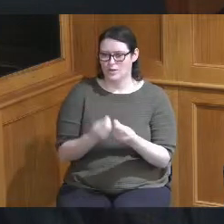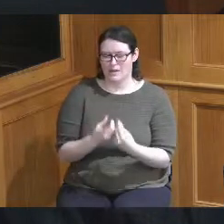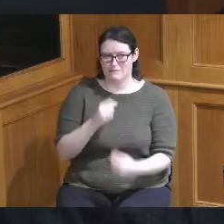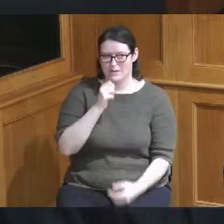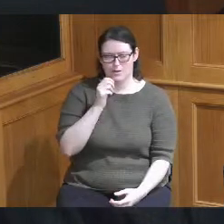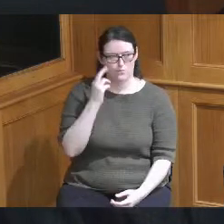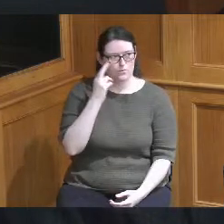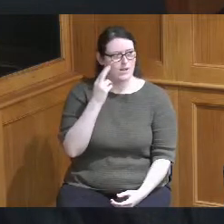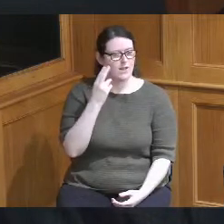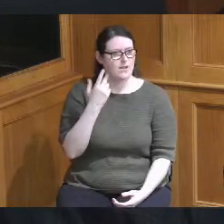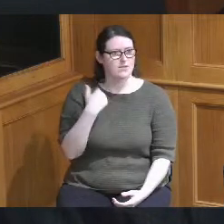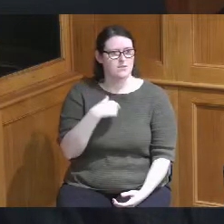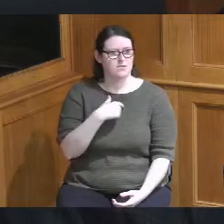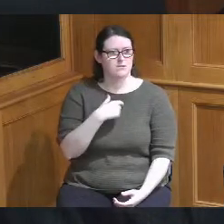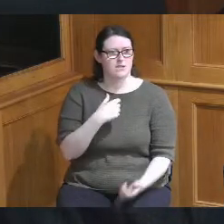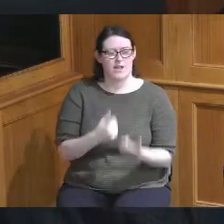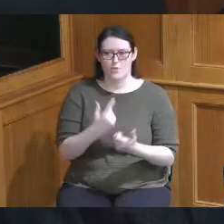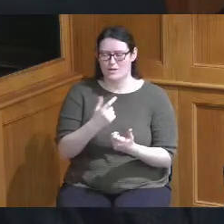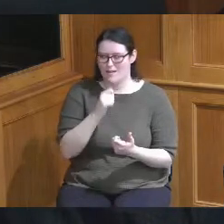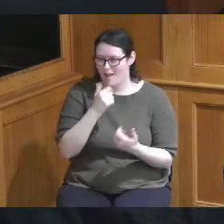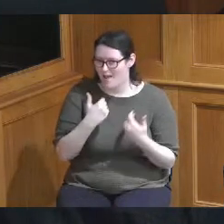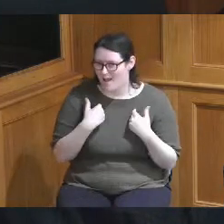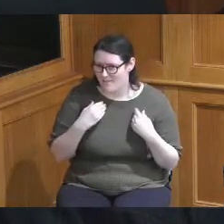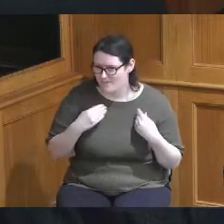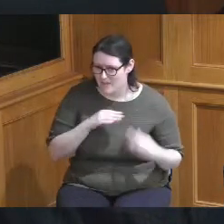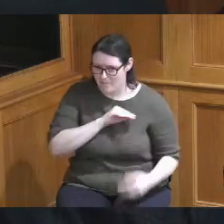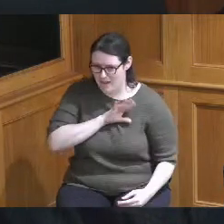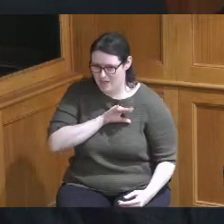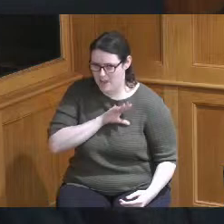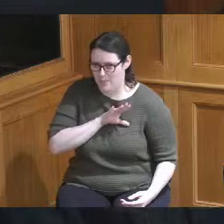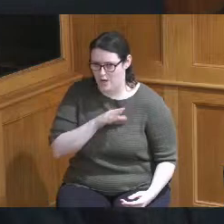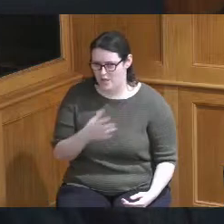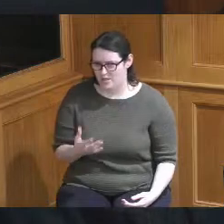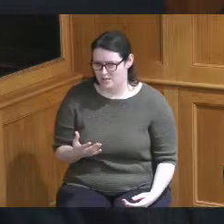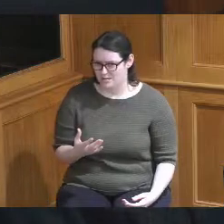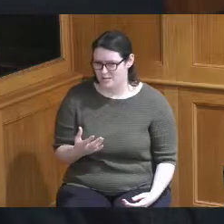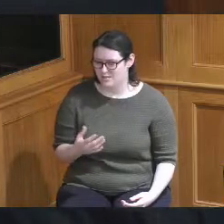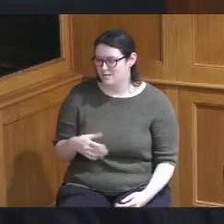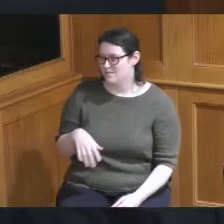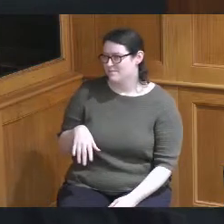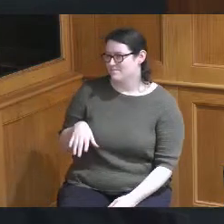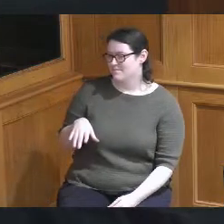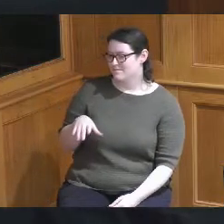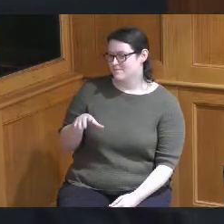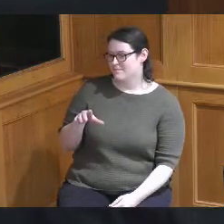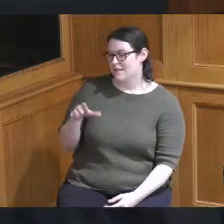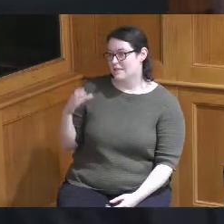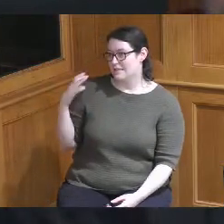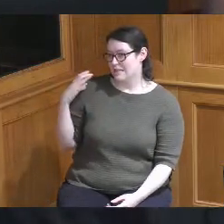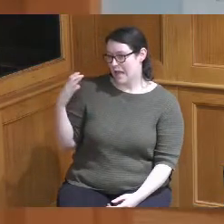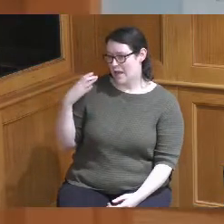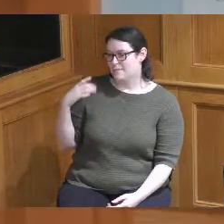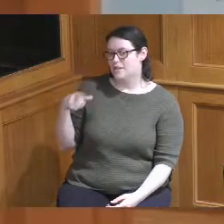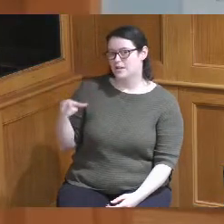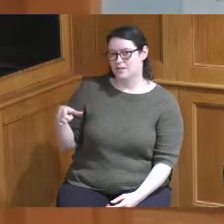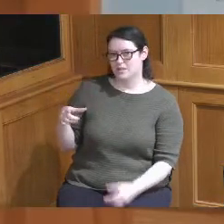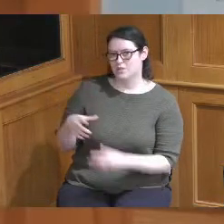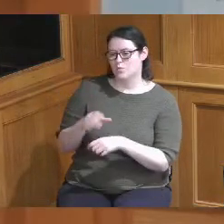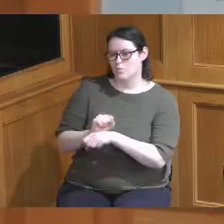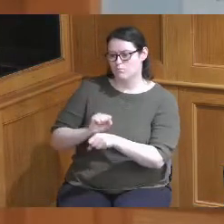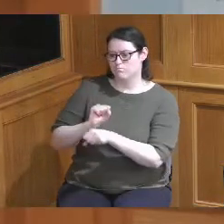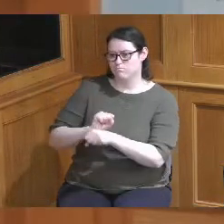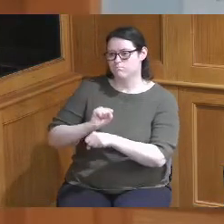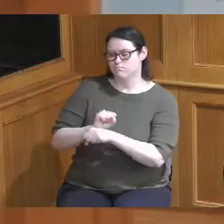realize everybody didn't have a body-worn camera. Captain Stapleton and Lieutenant Savers have done a ton of work in